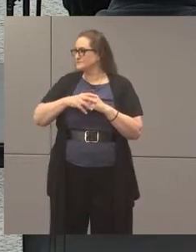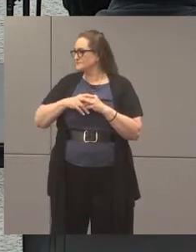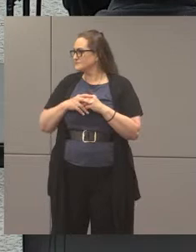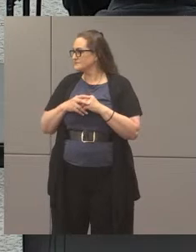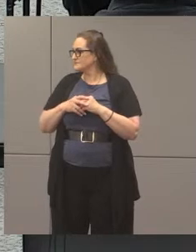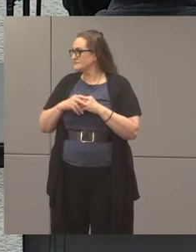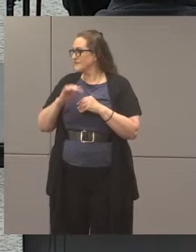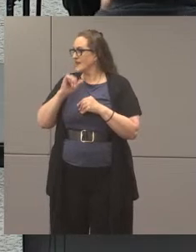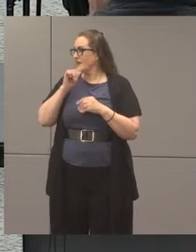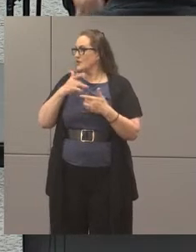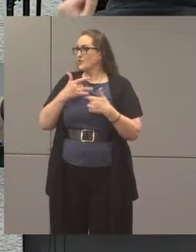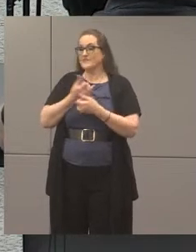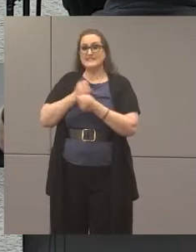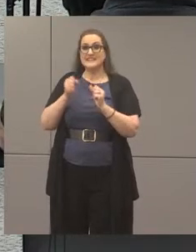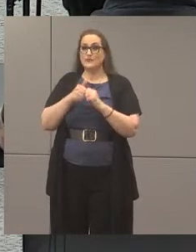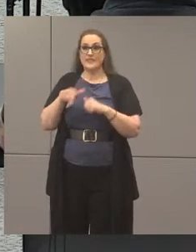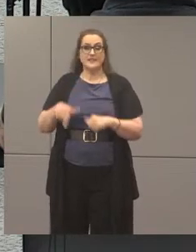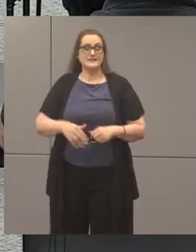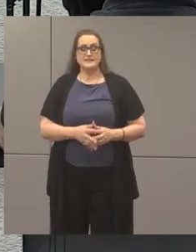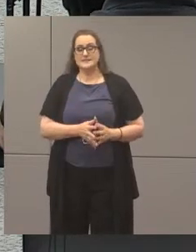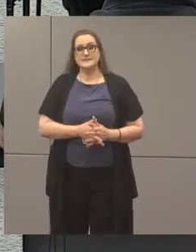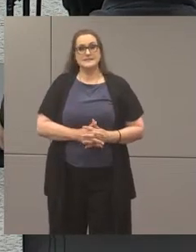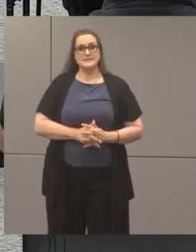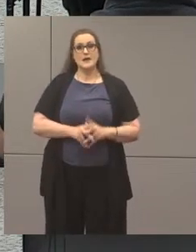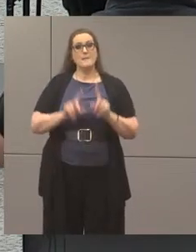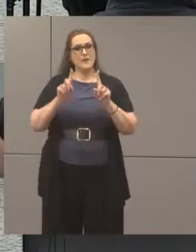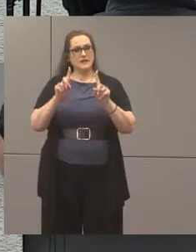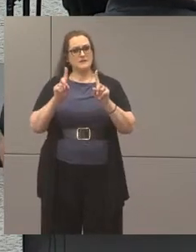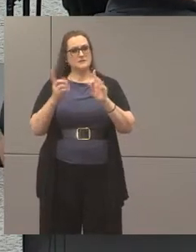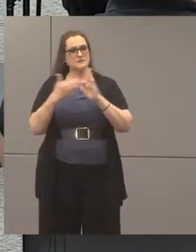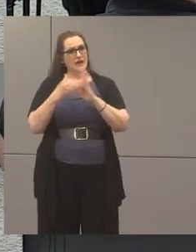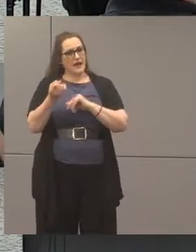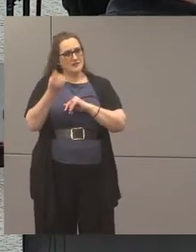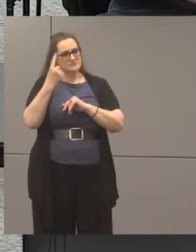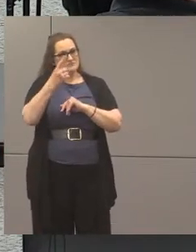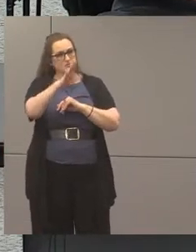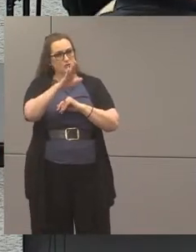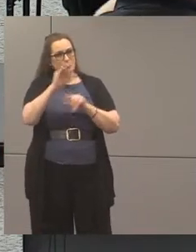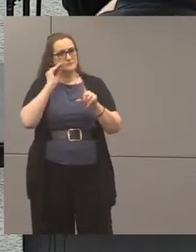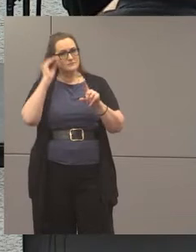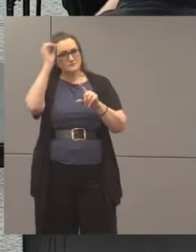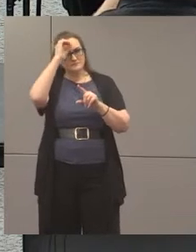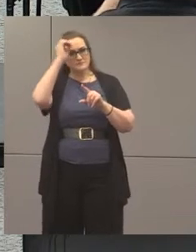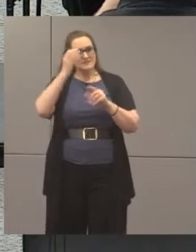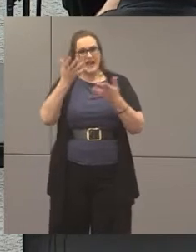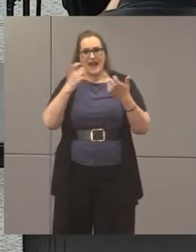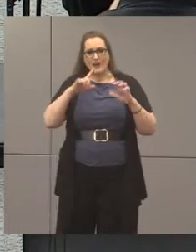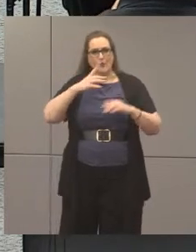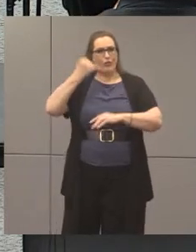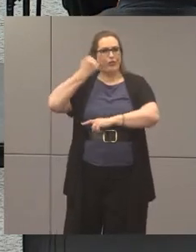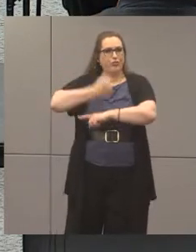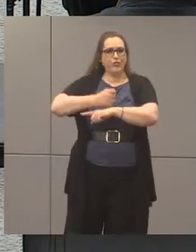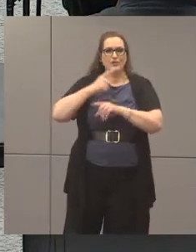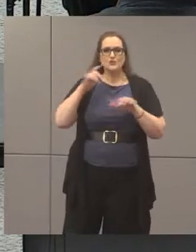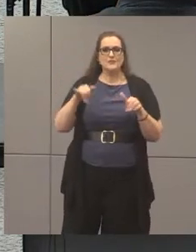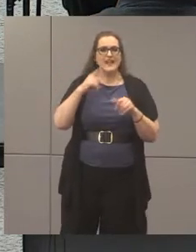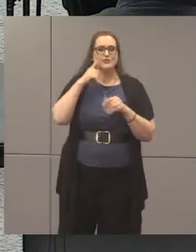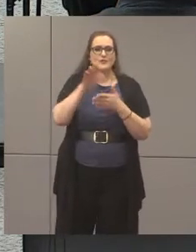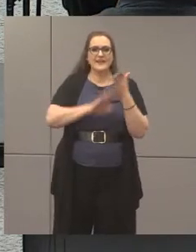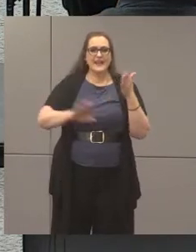I just don't feel safe with this. But then again, I see where you're coming from. I don't want to crash and burn and do this to our college as